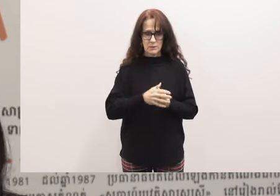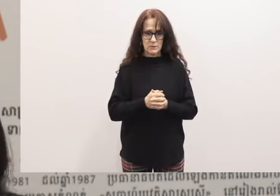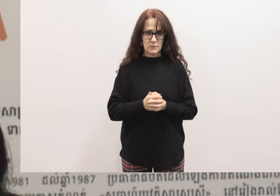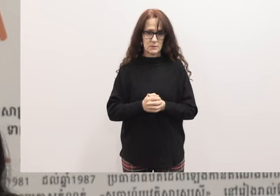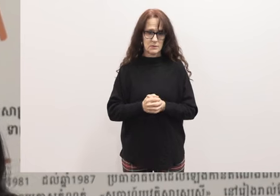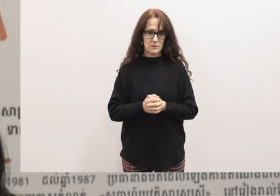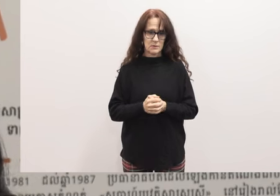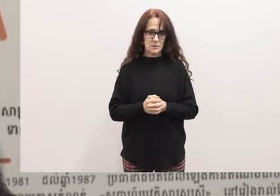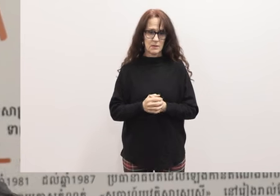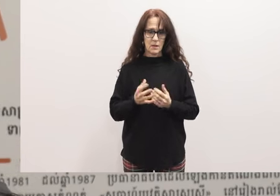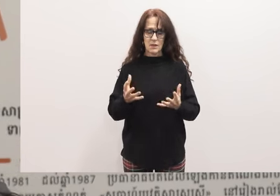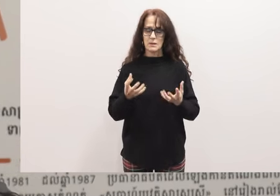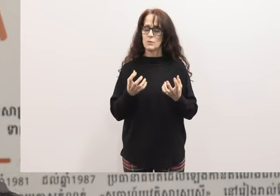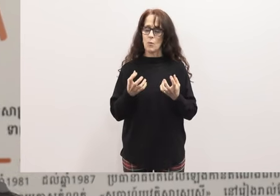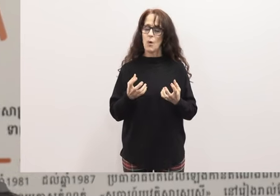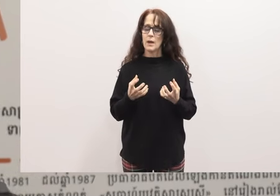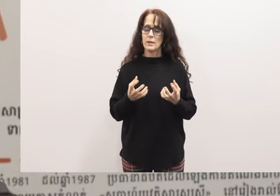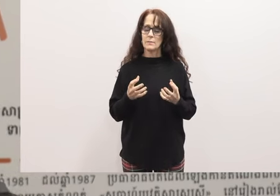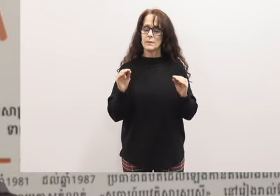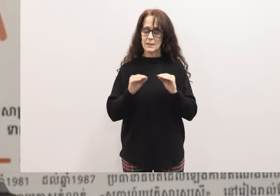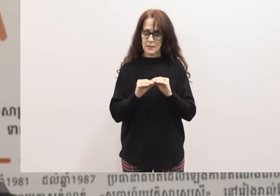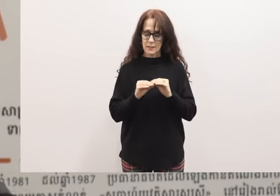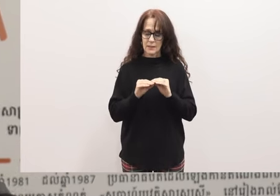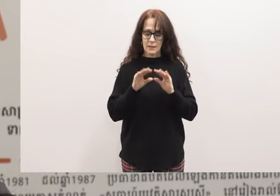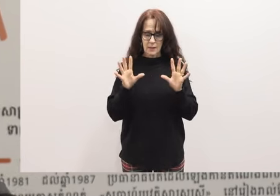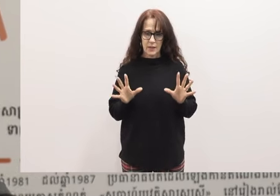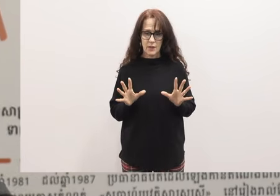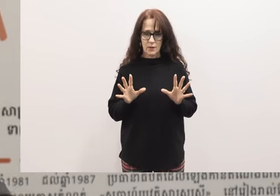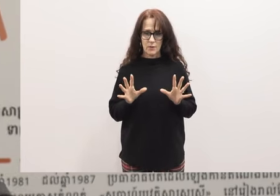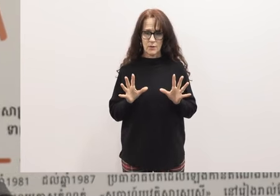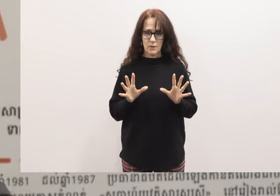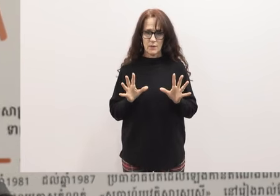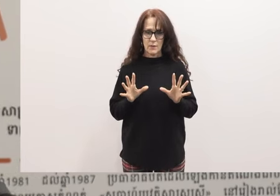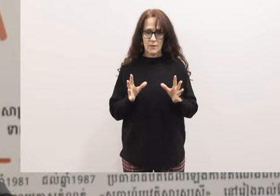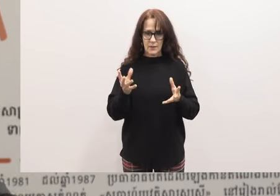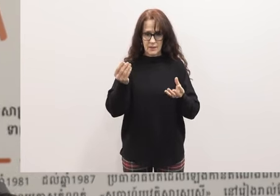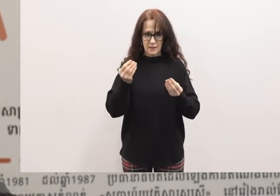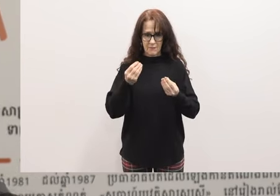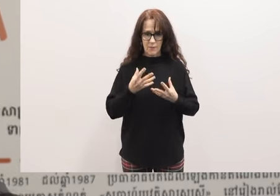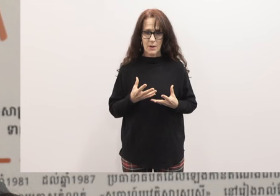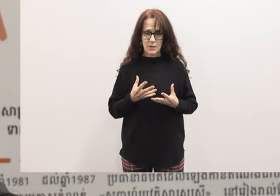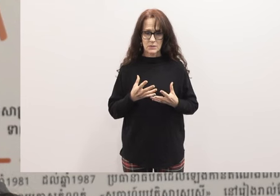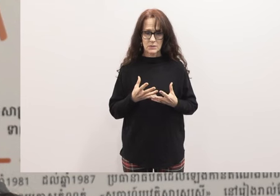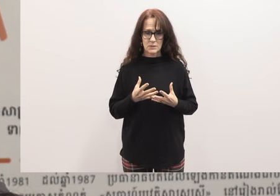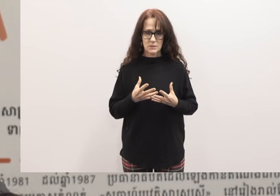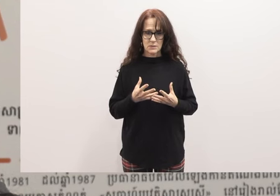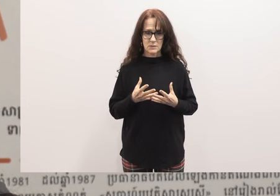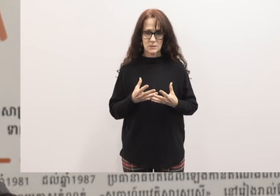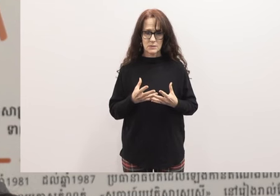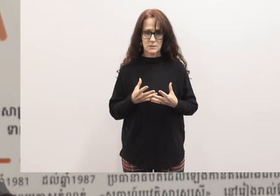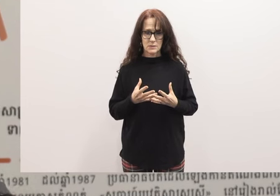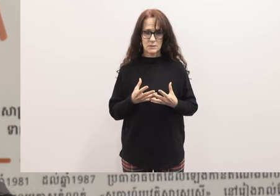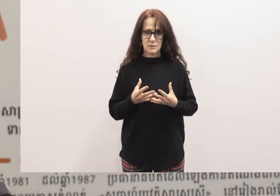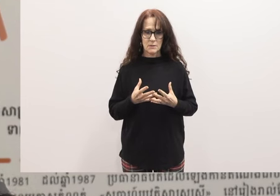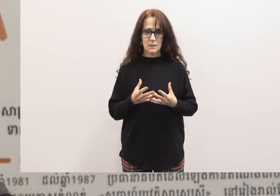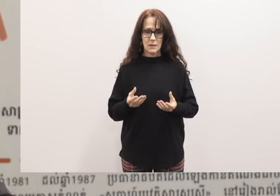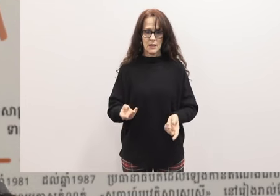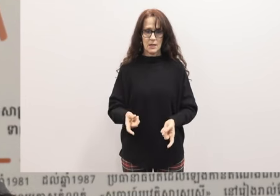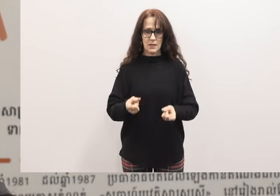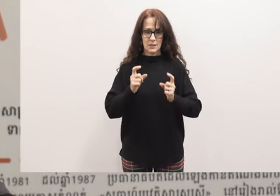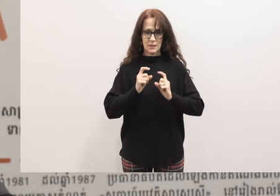I just wanted to be clear that this information was given to